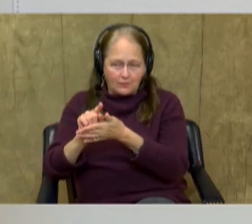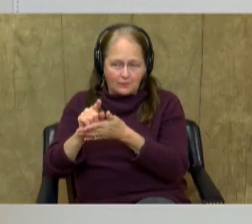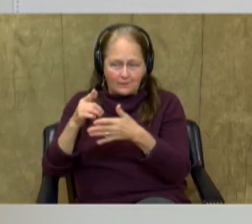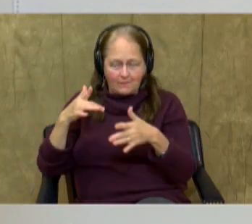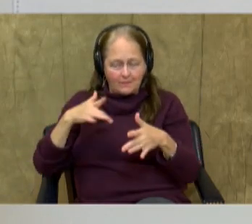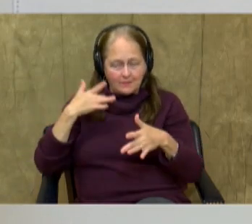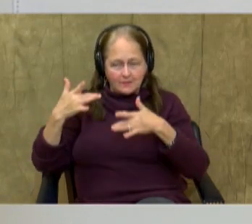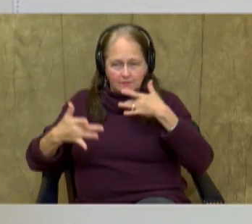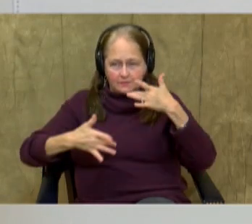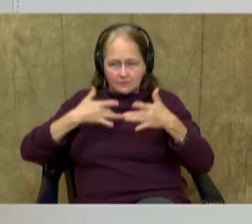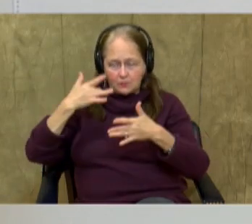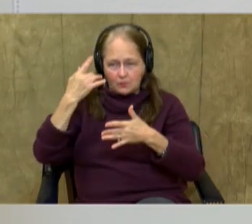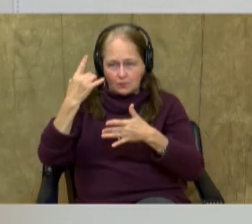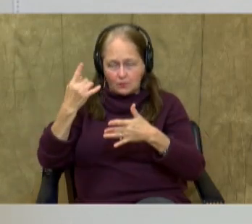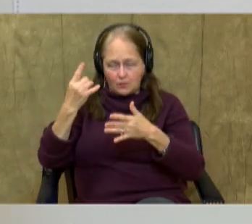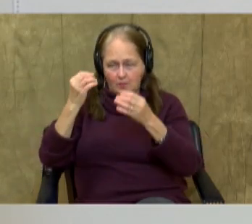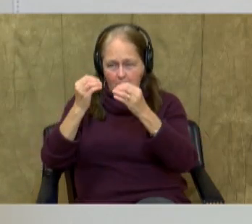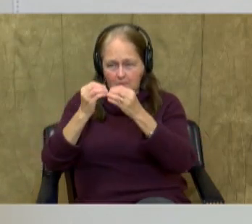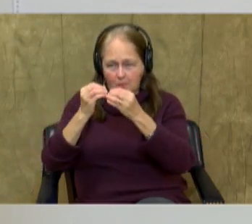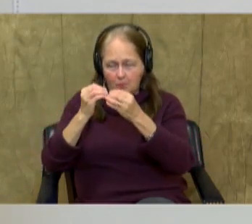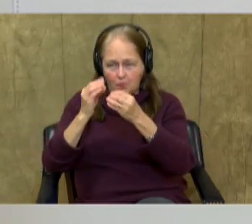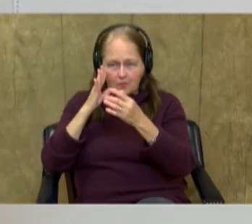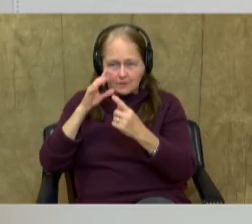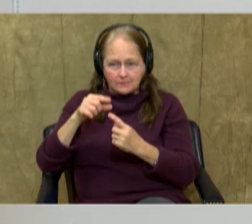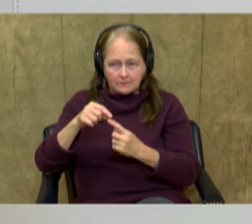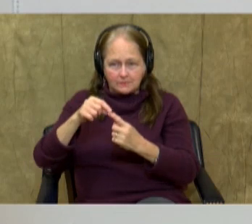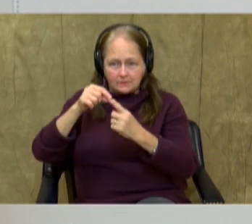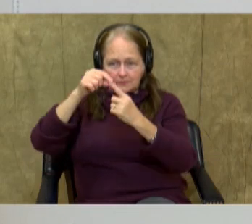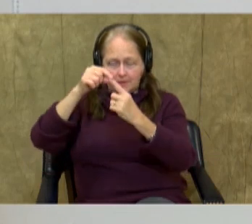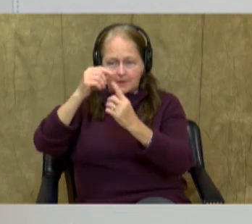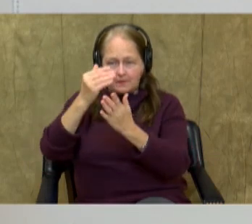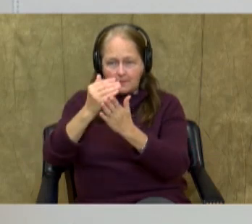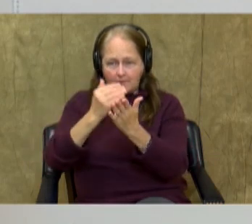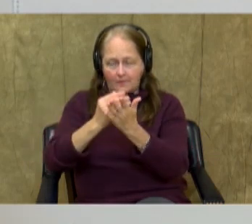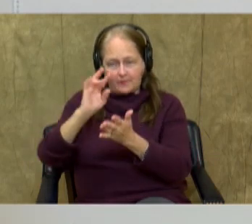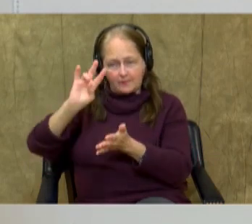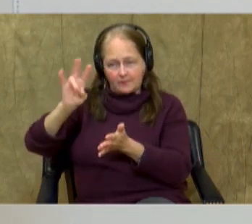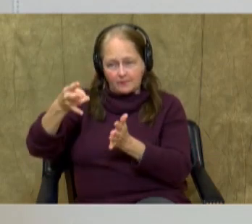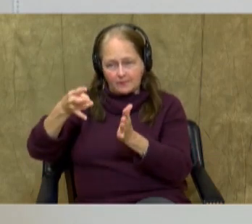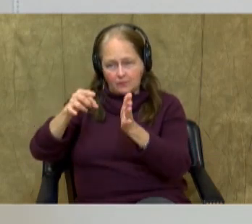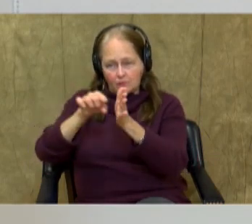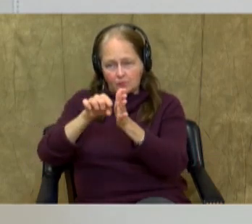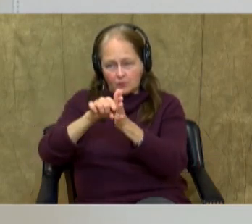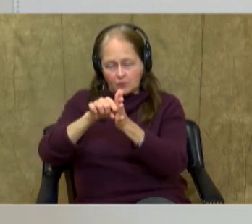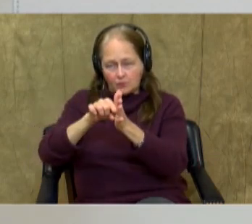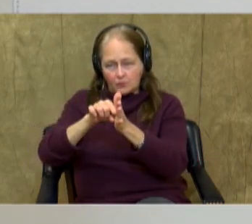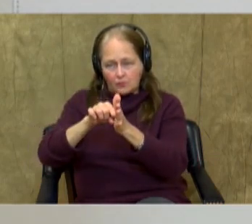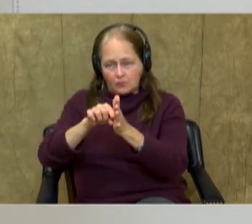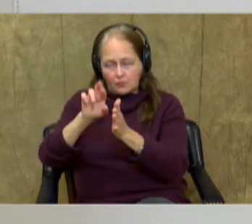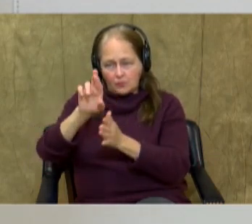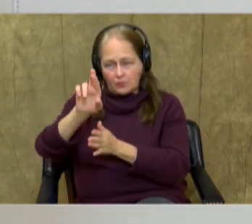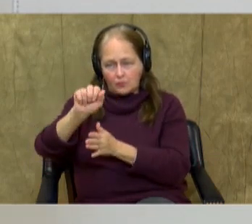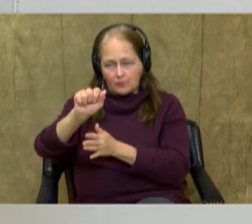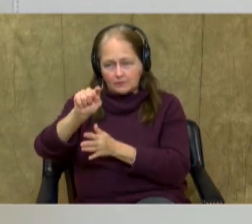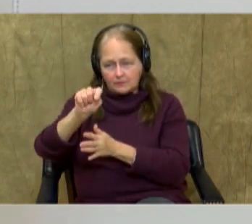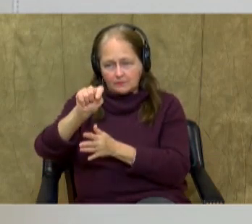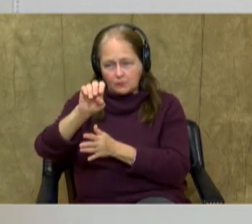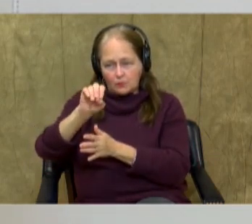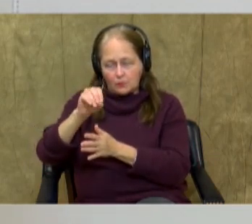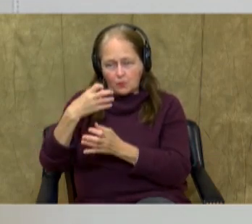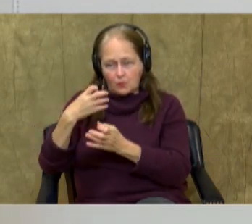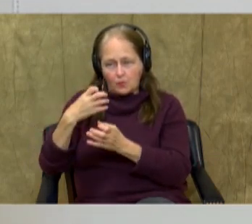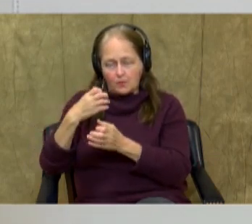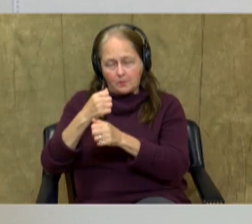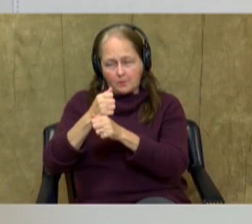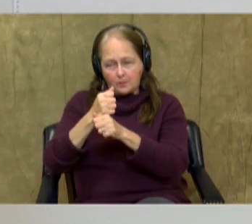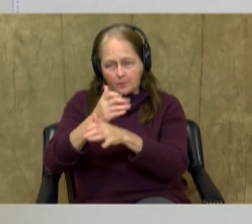very excited, but next week I'm going to have a really special lesson because in 7th grade, one of the first skills you do is ratio, and I just want to